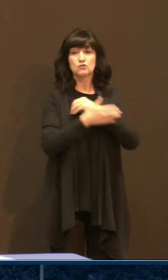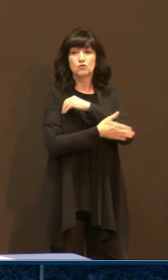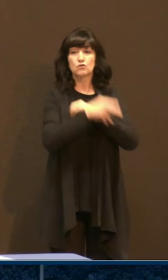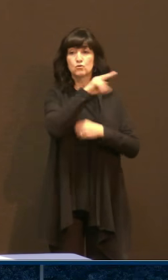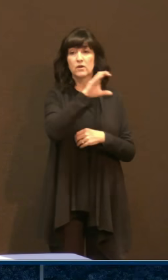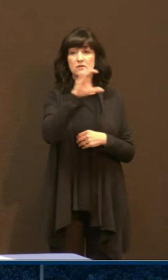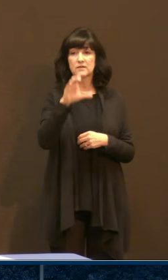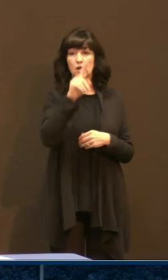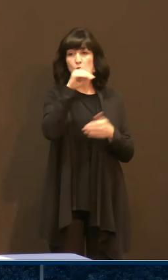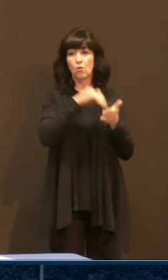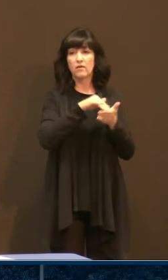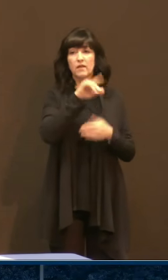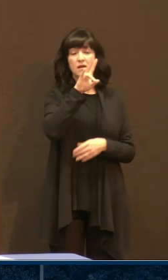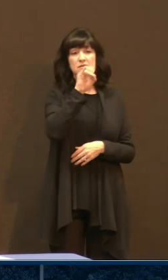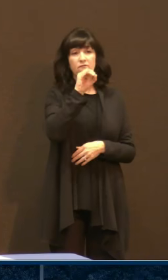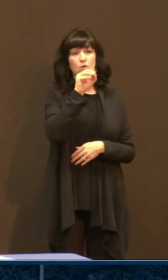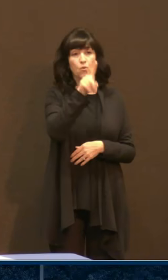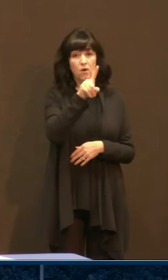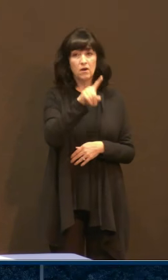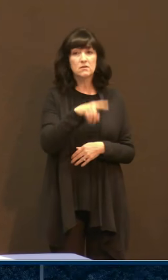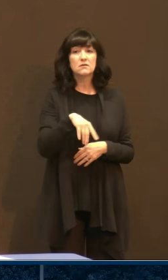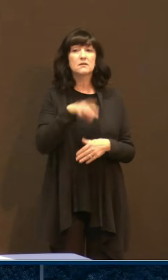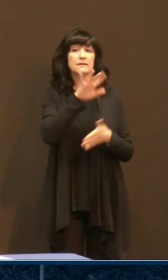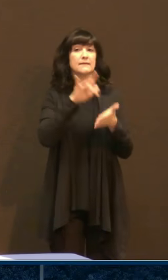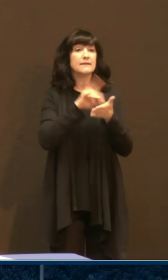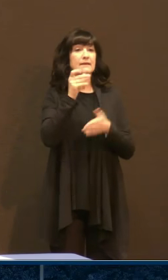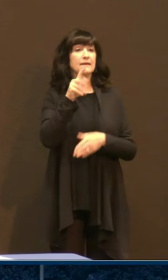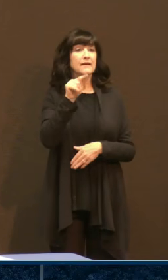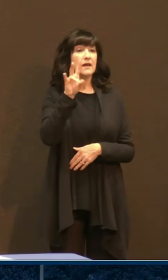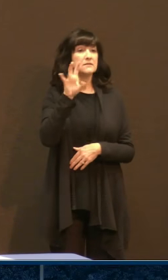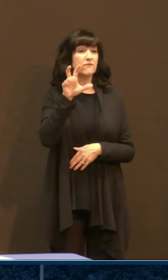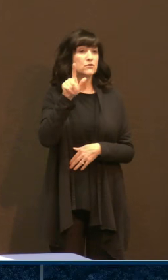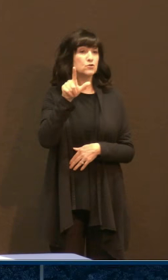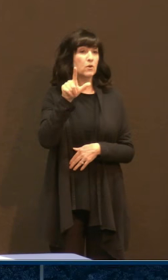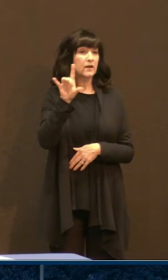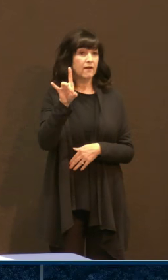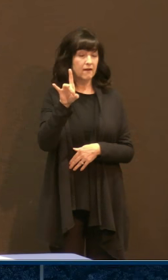behind Sussex County, 728 cases in Kent County, and then